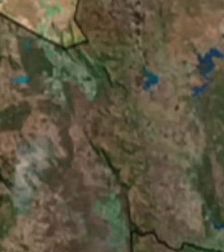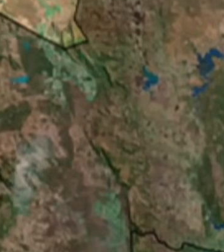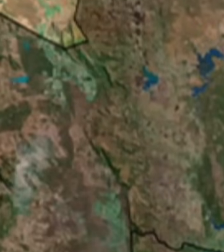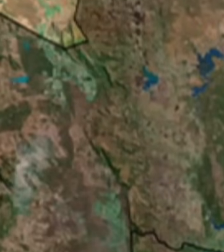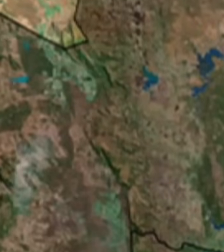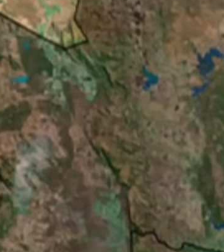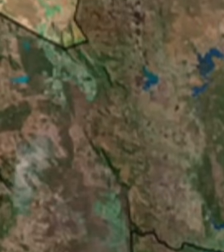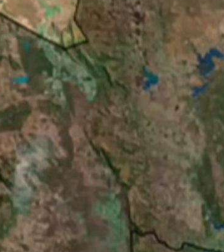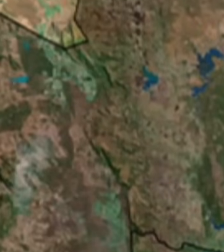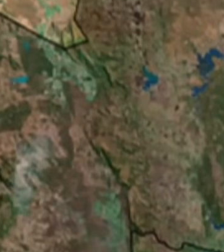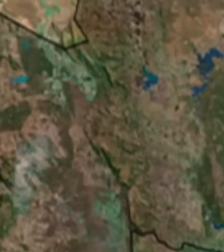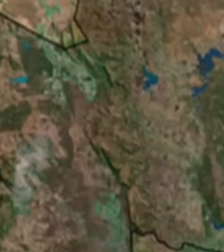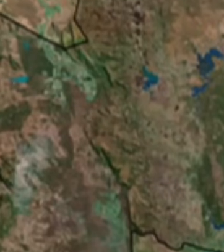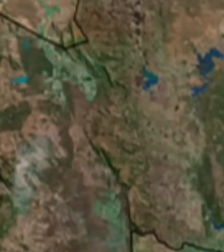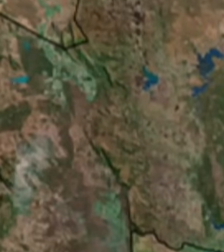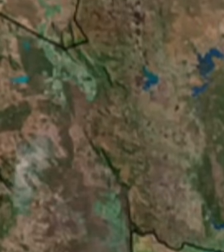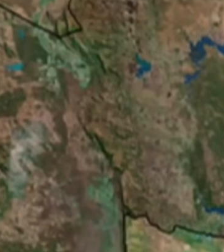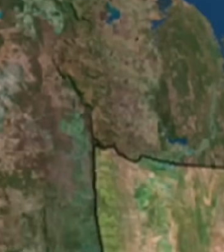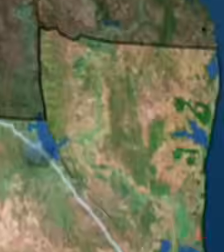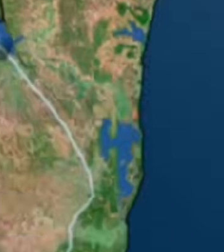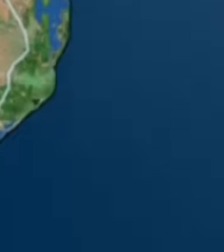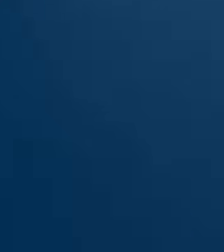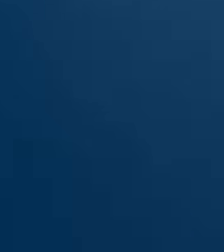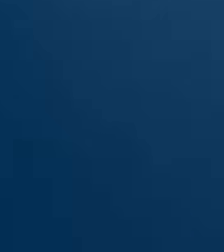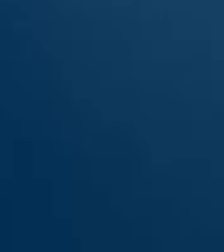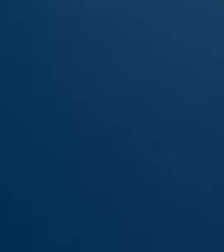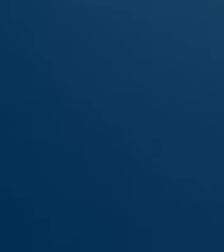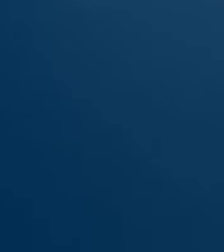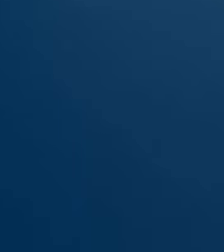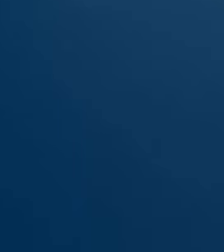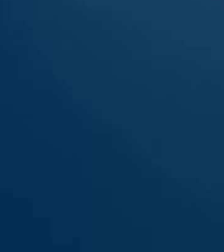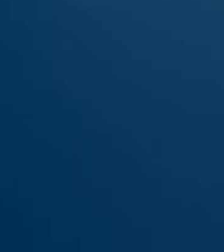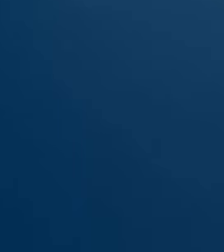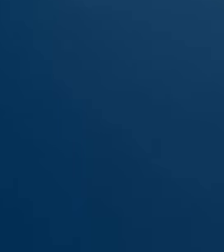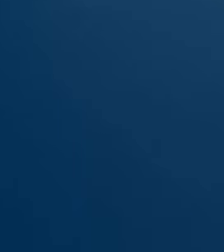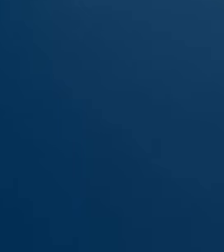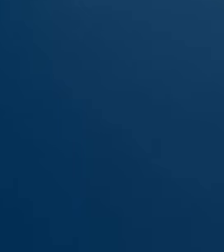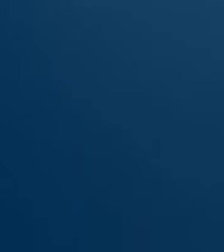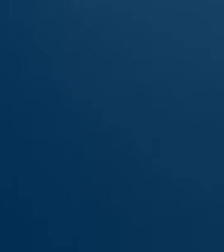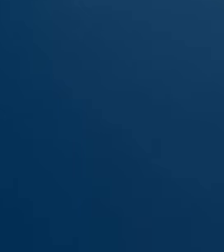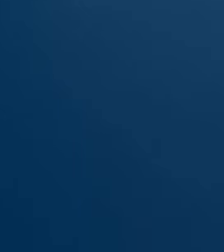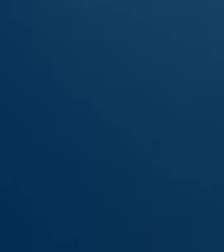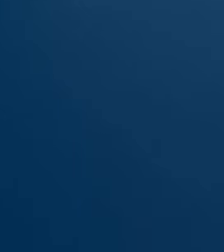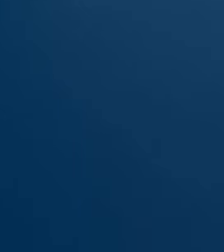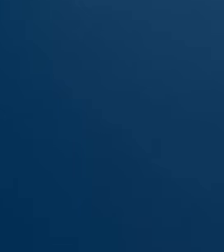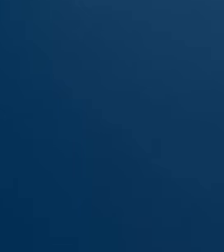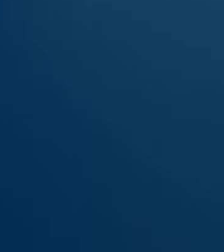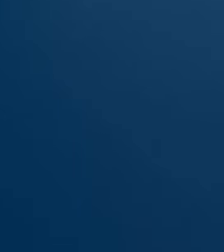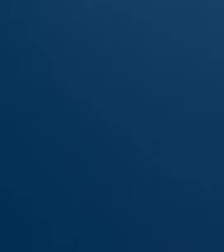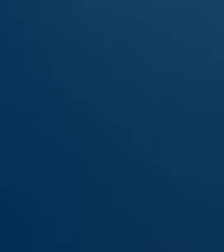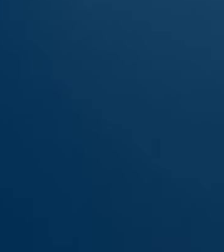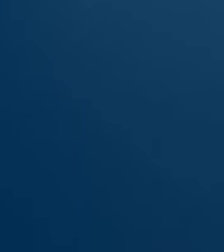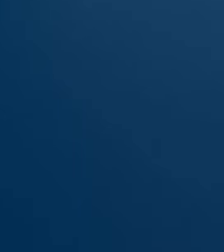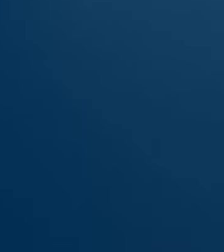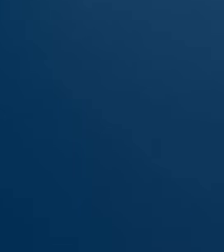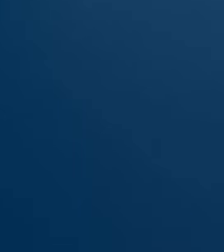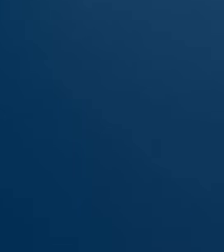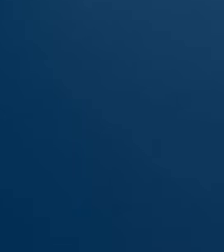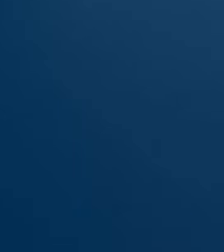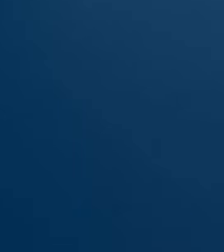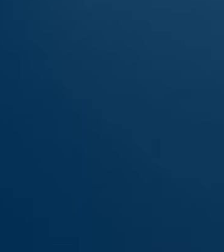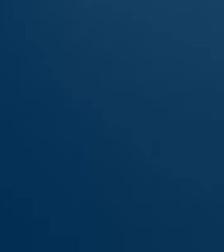ka mafatsane le maru mona le mane sekunda tla qale fela ho leshome le mtse mena kaofela ho fitla ho mashome a mabedi a motse o mong kaofela re shebile